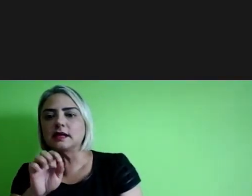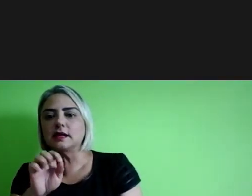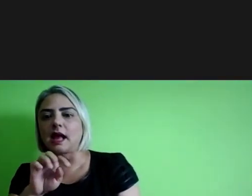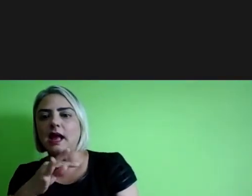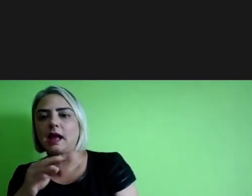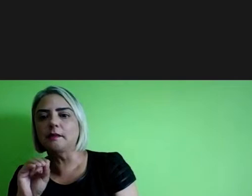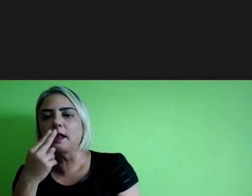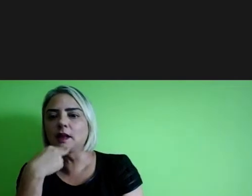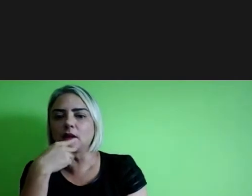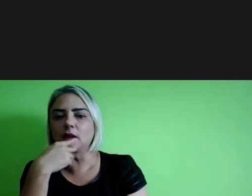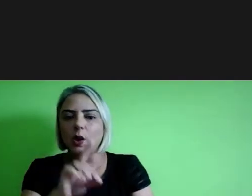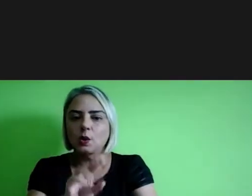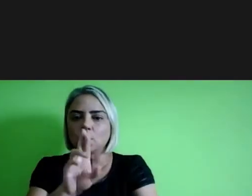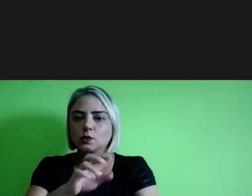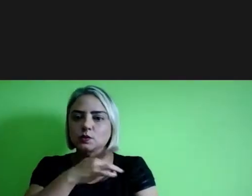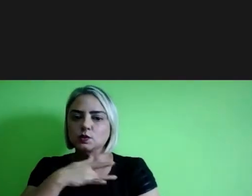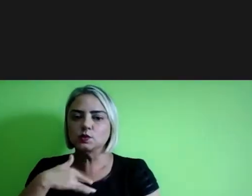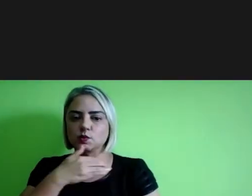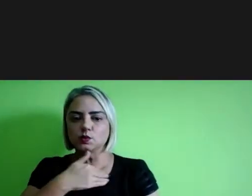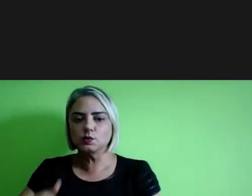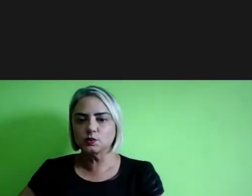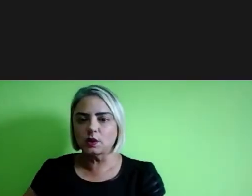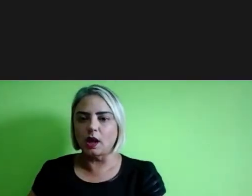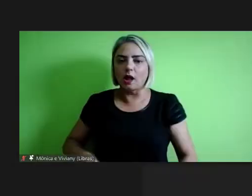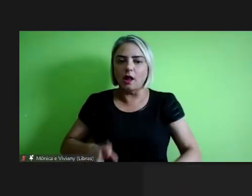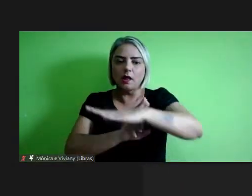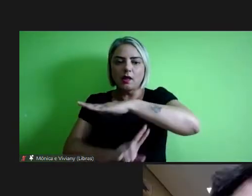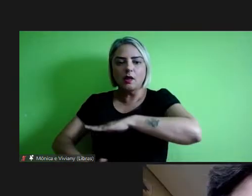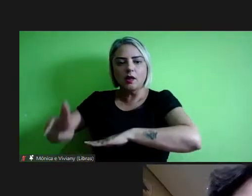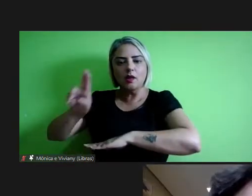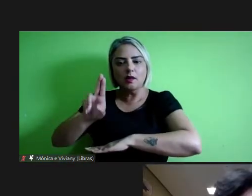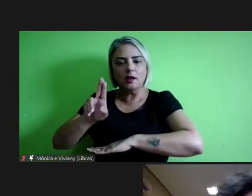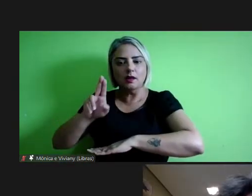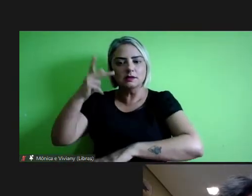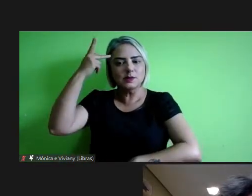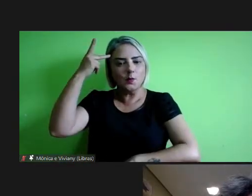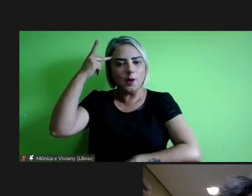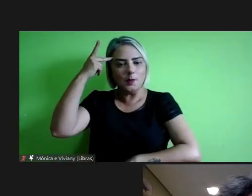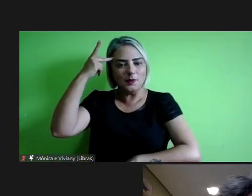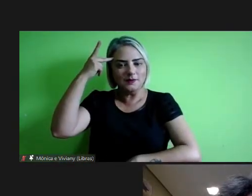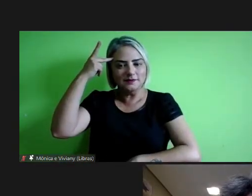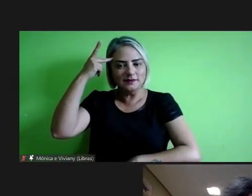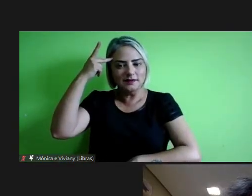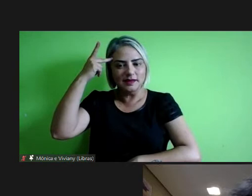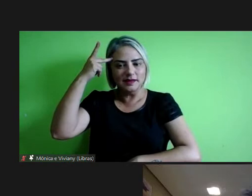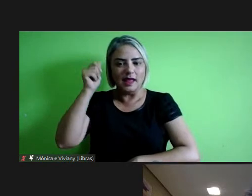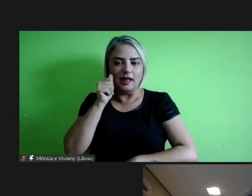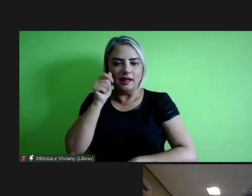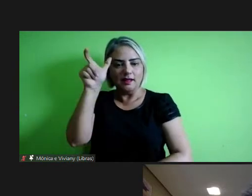Resini, nutritionist and doctor in public health care by the Federal University of São